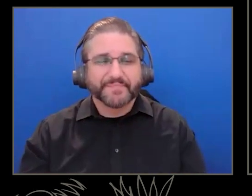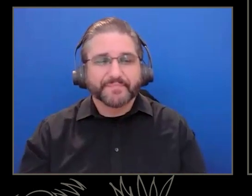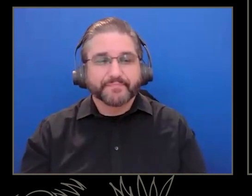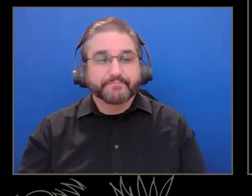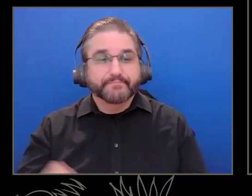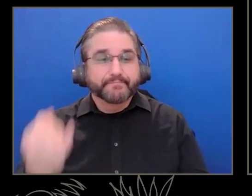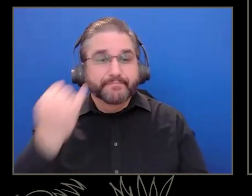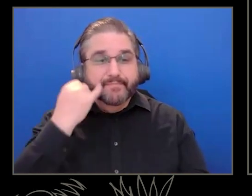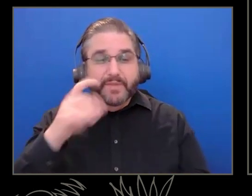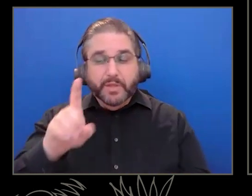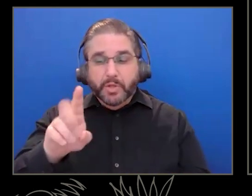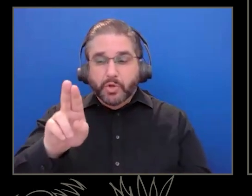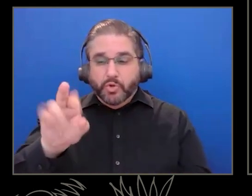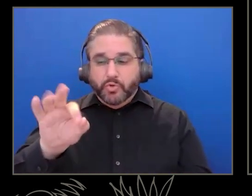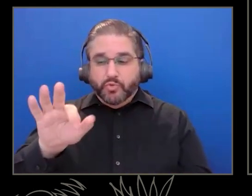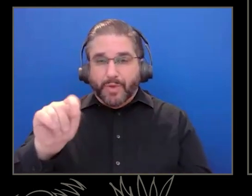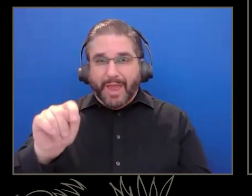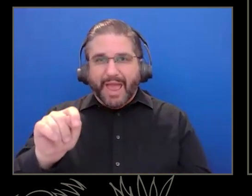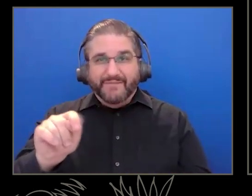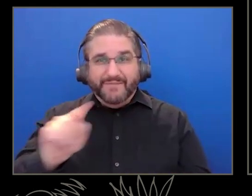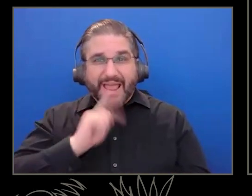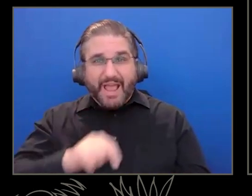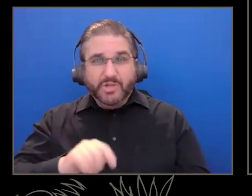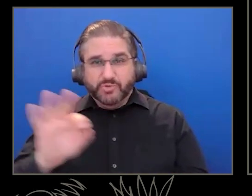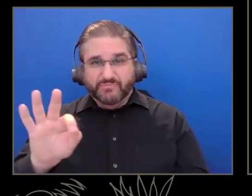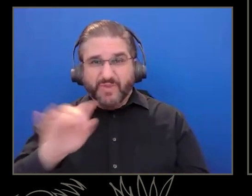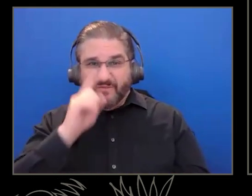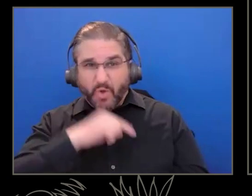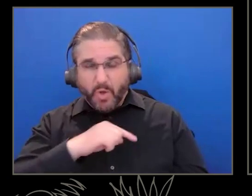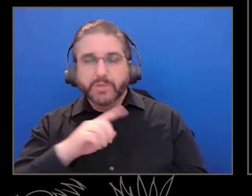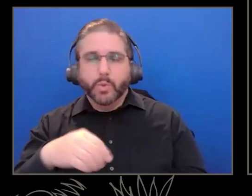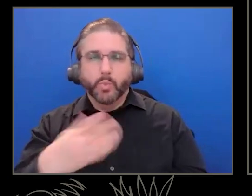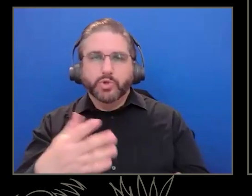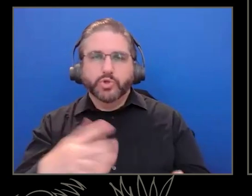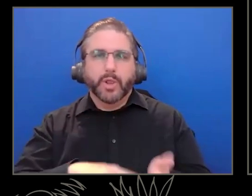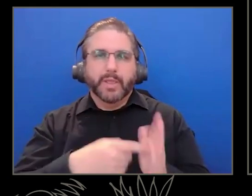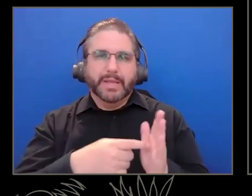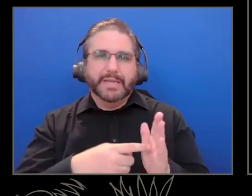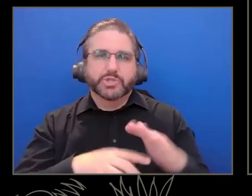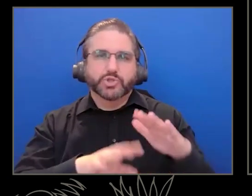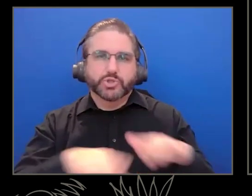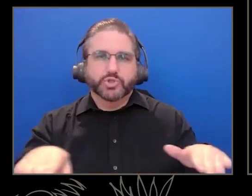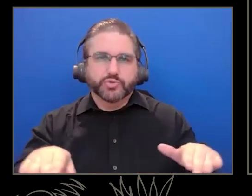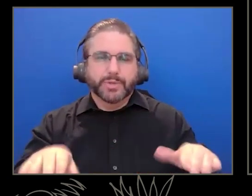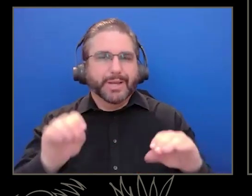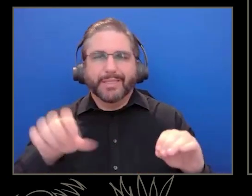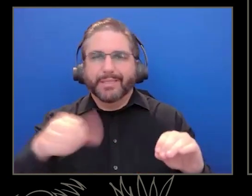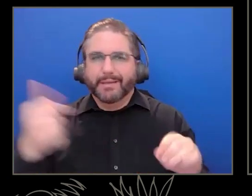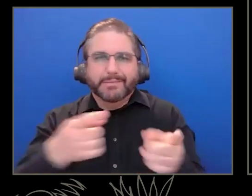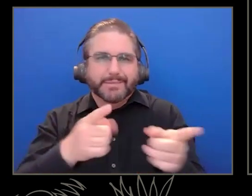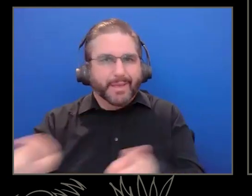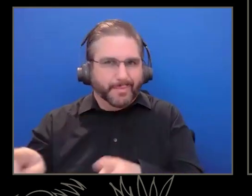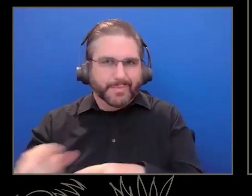is false, we just return initial children. Nothing else happens. It's just, yeah.